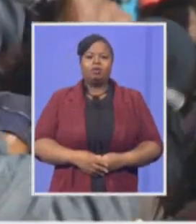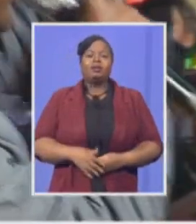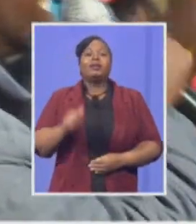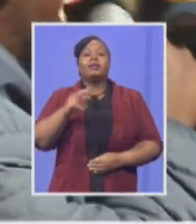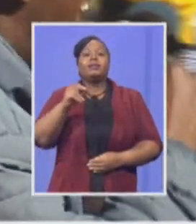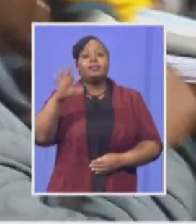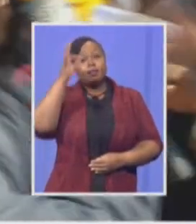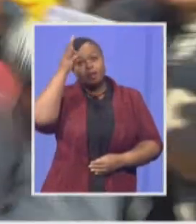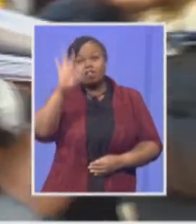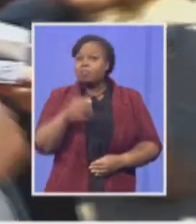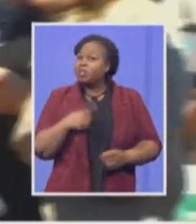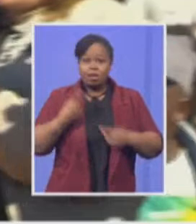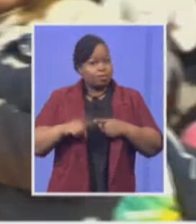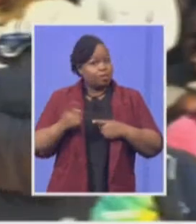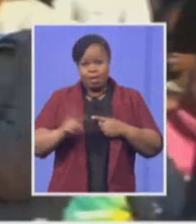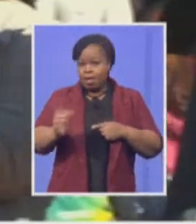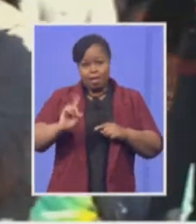ANC